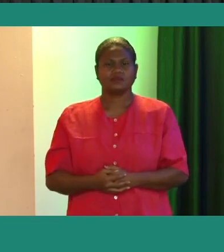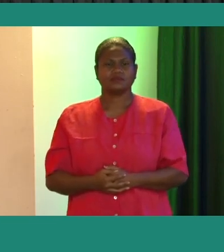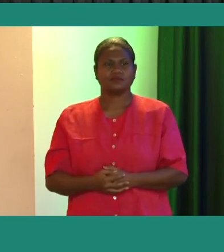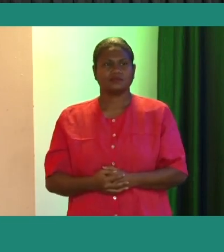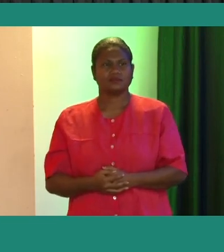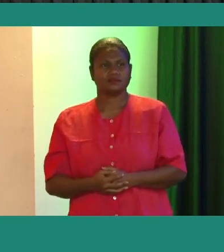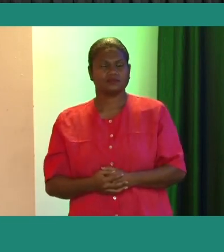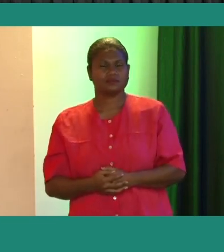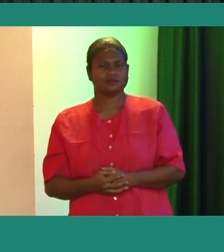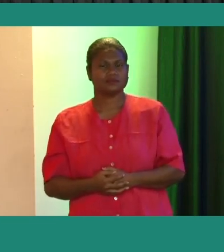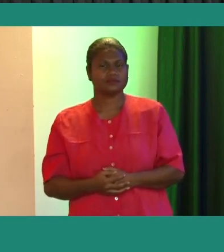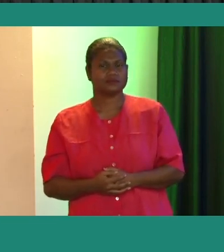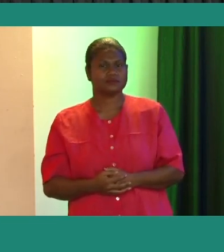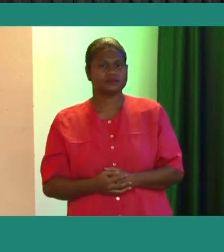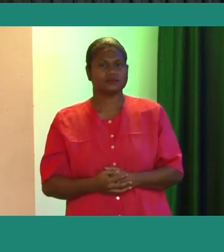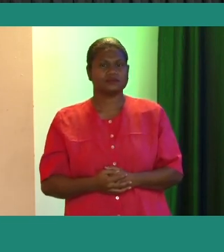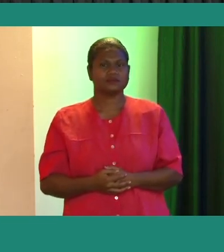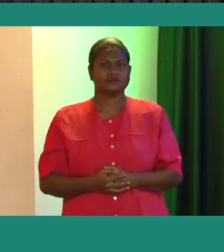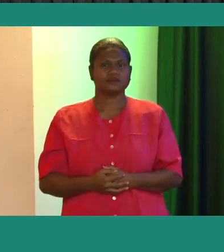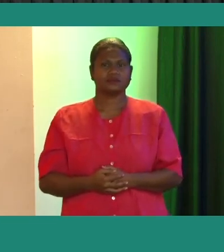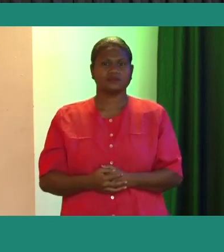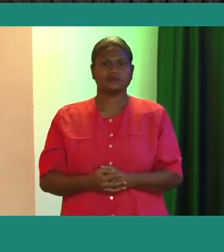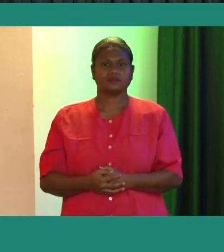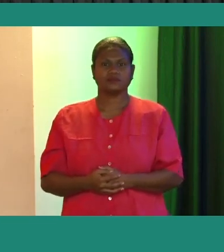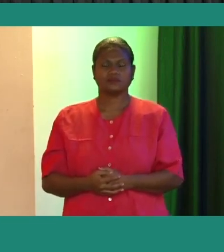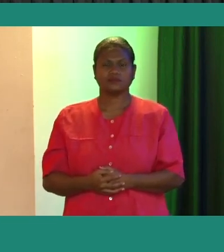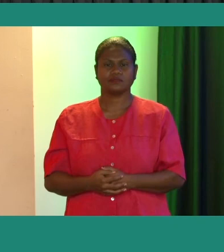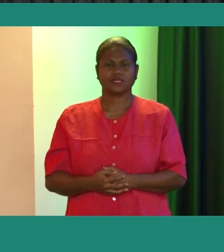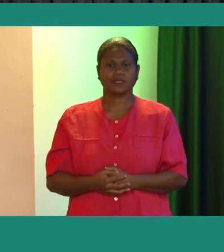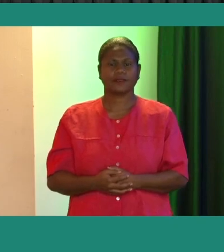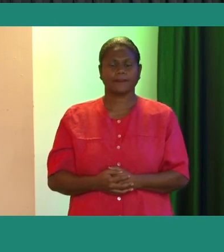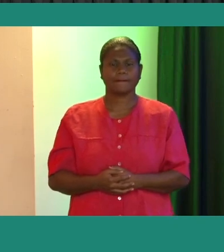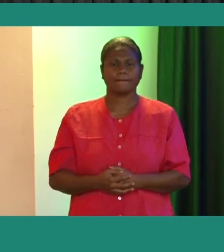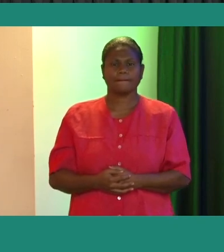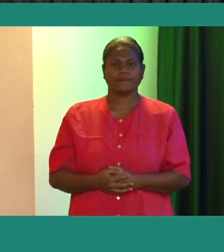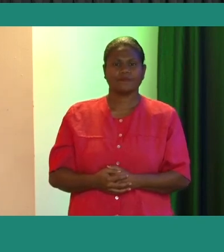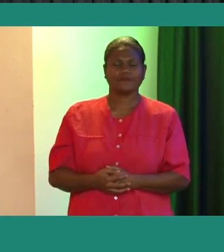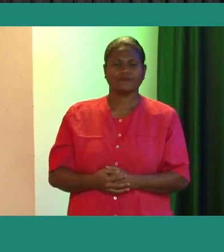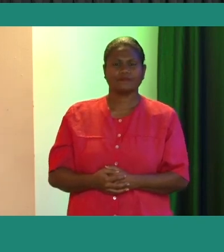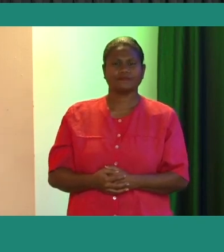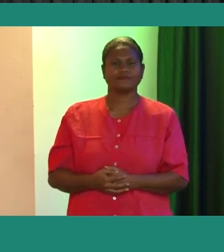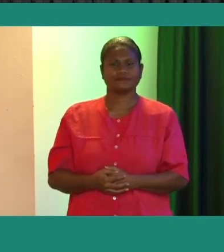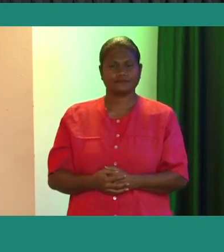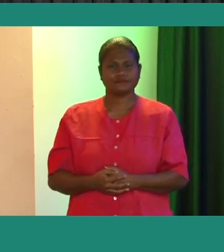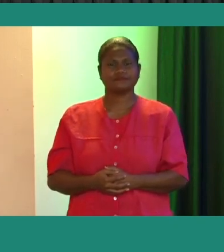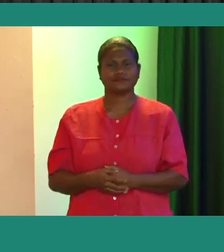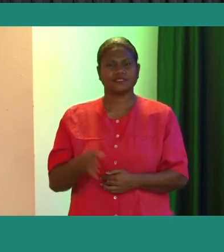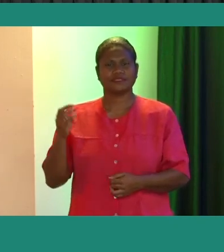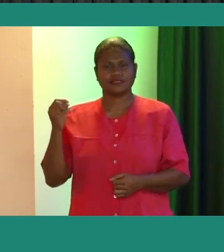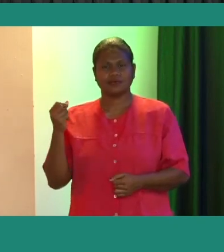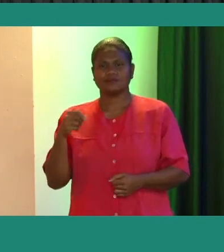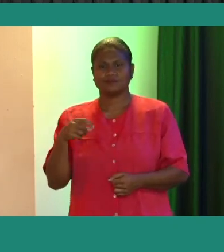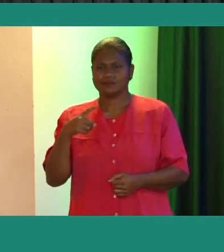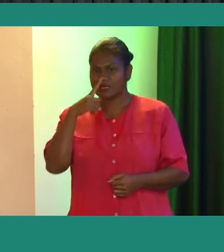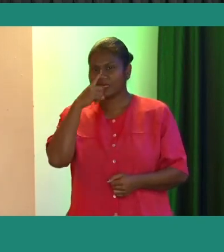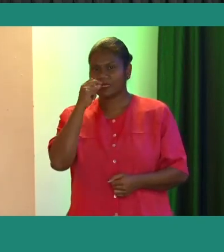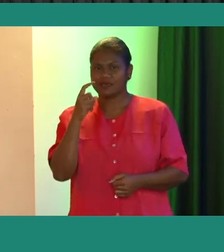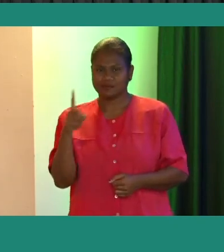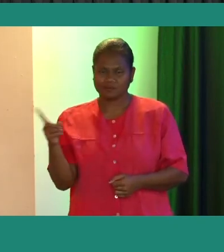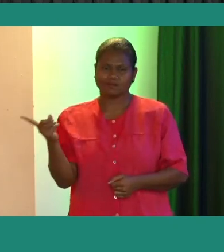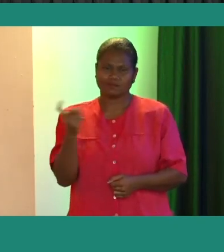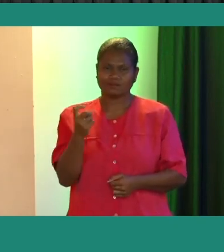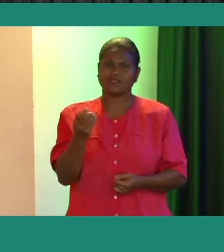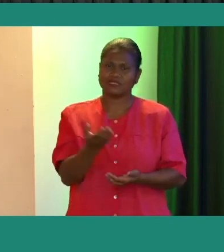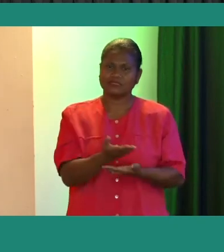issues can be taken on board and discussed on further, or in another